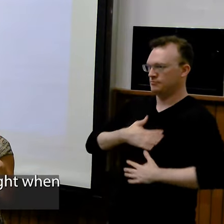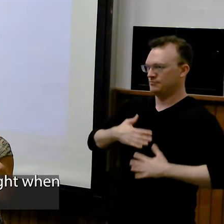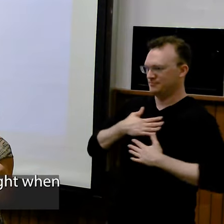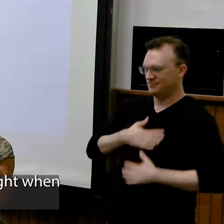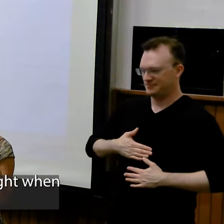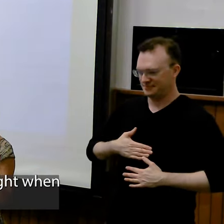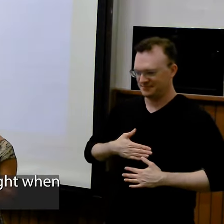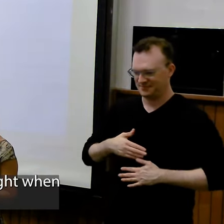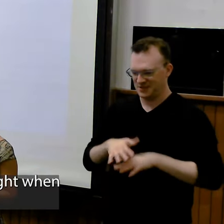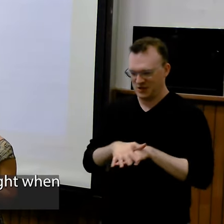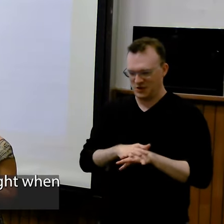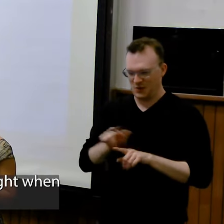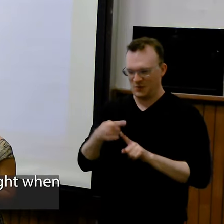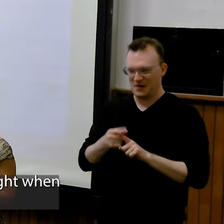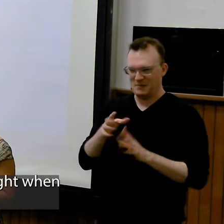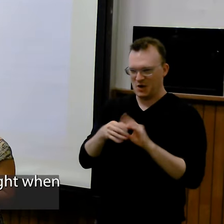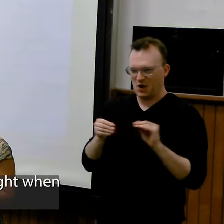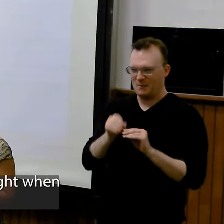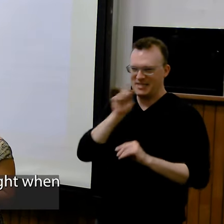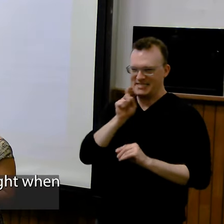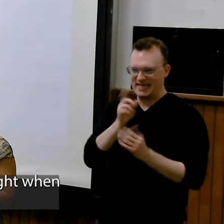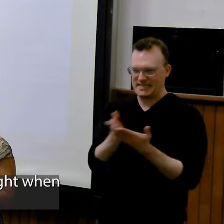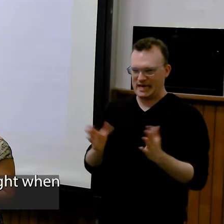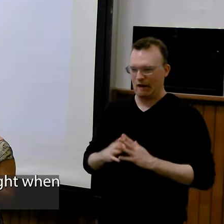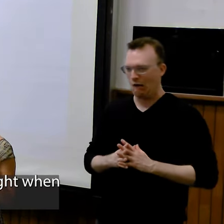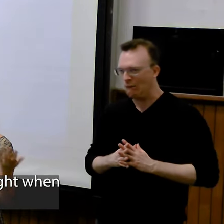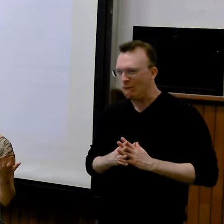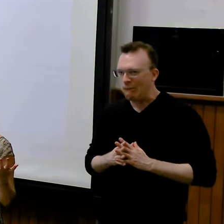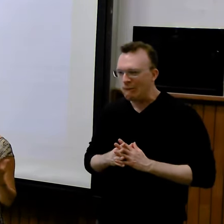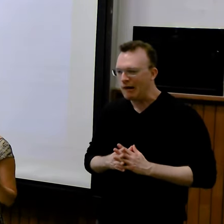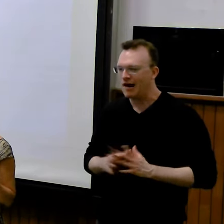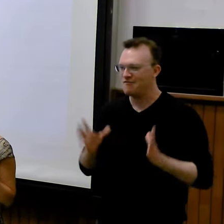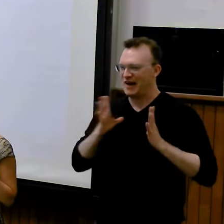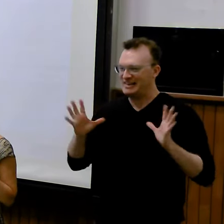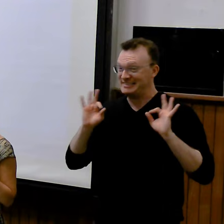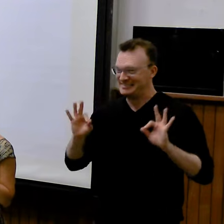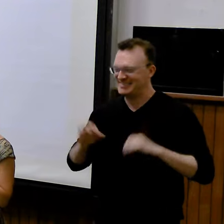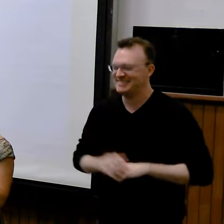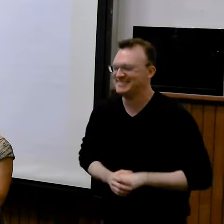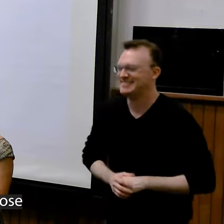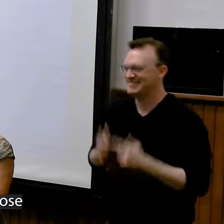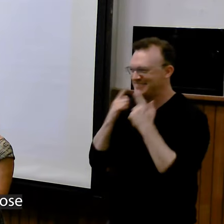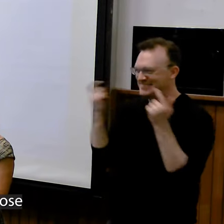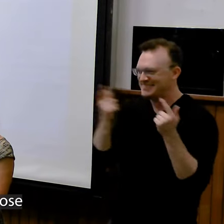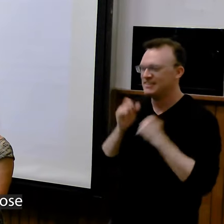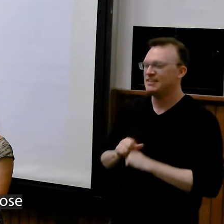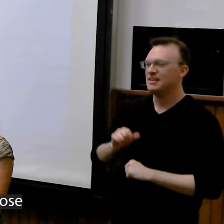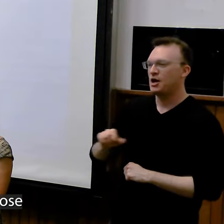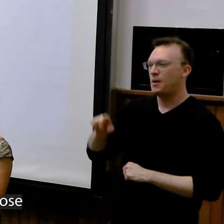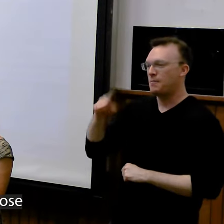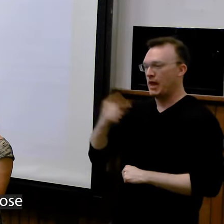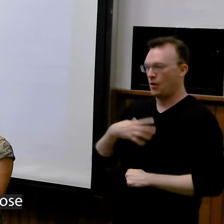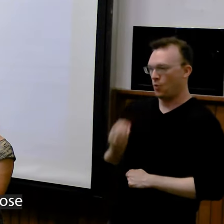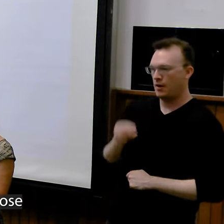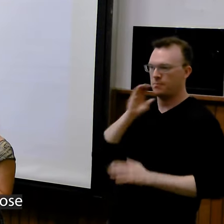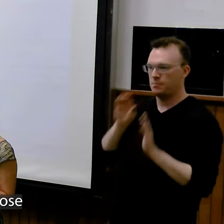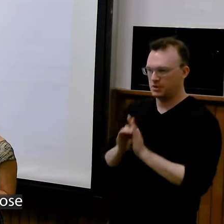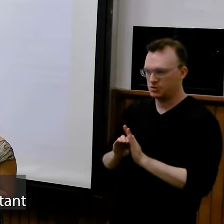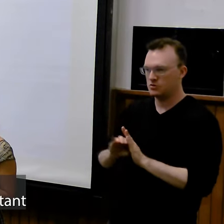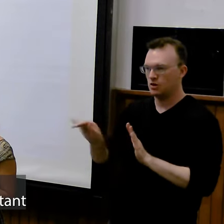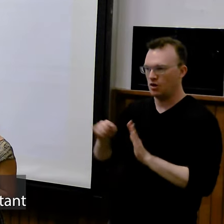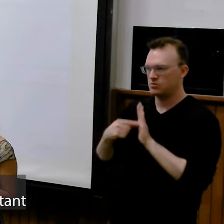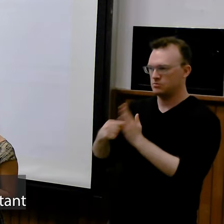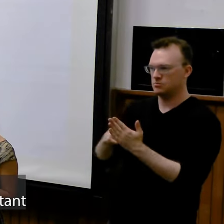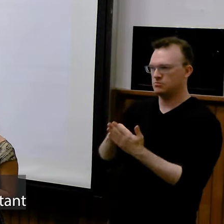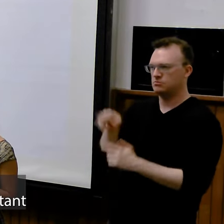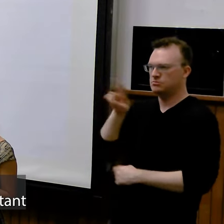Maybe that's going to slow down right when I'm saying a sex thing. Which is fine by me. His black and white images also